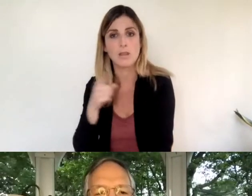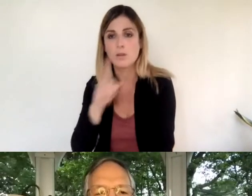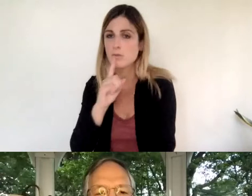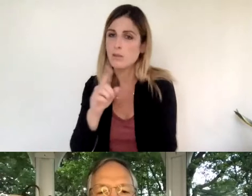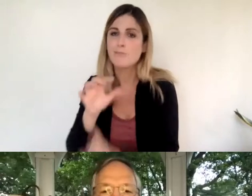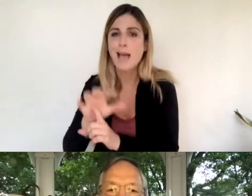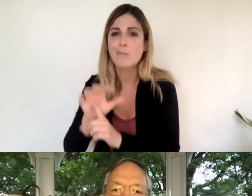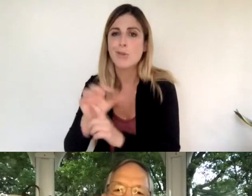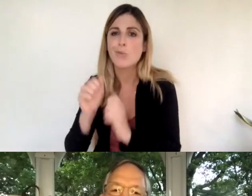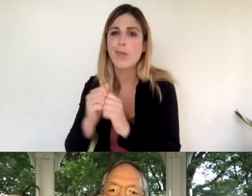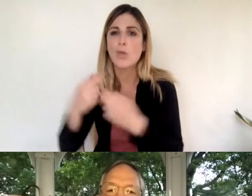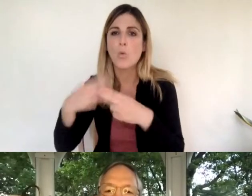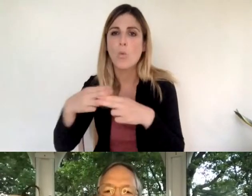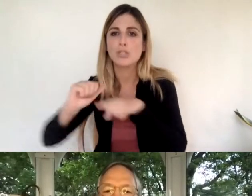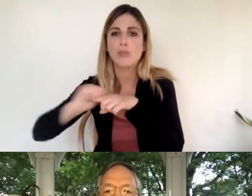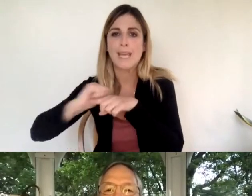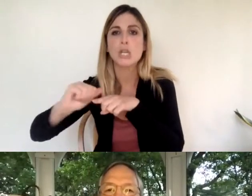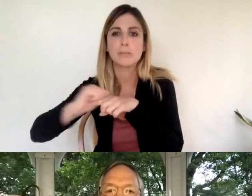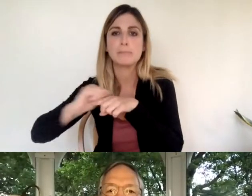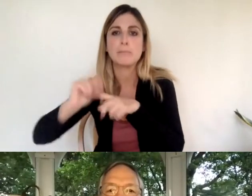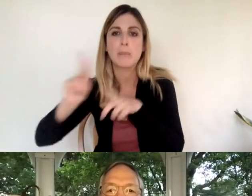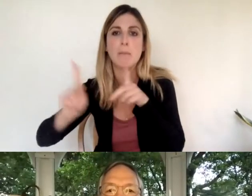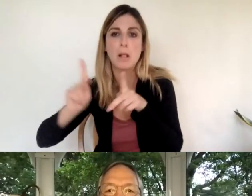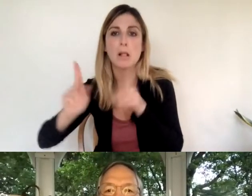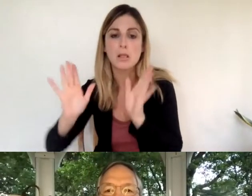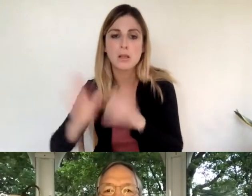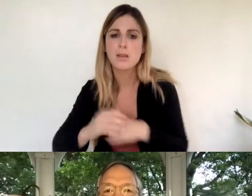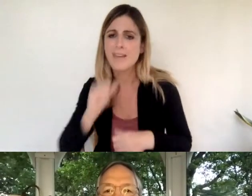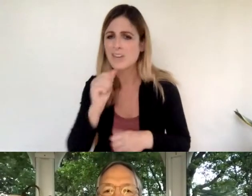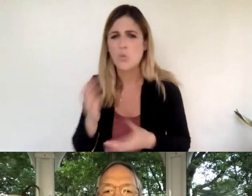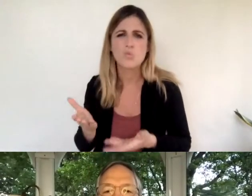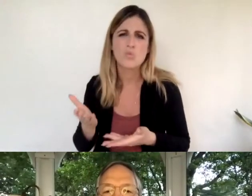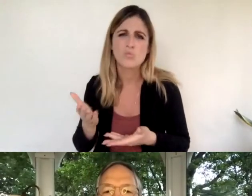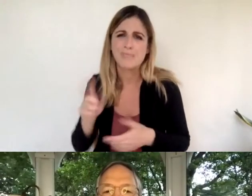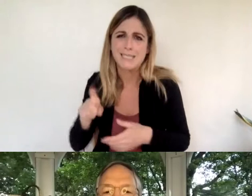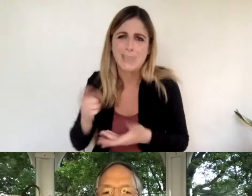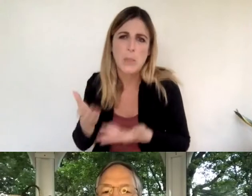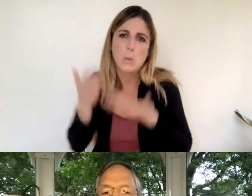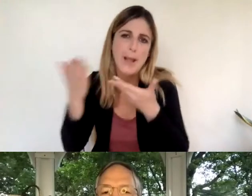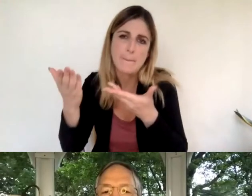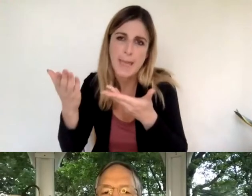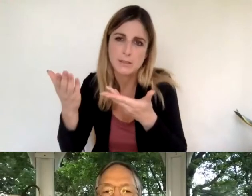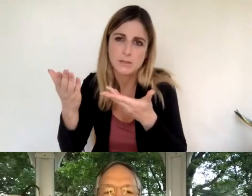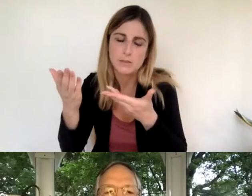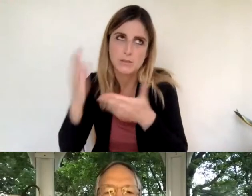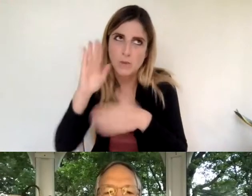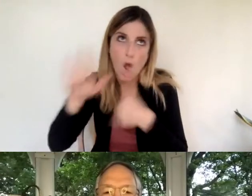are weight trainers. But I don't necessarily recommend it across the board.